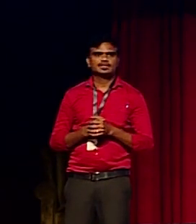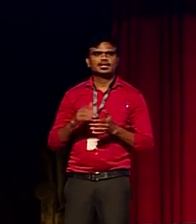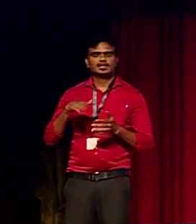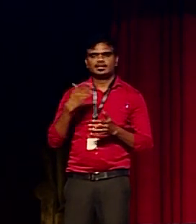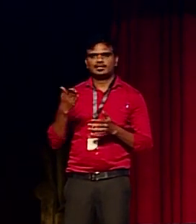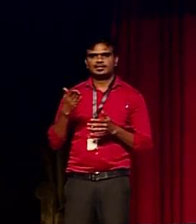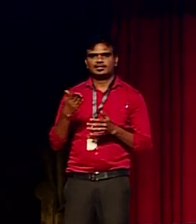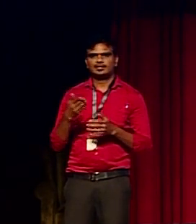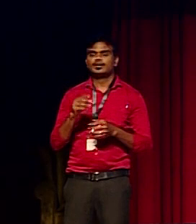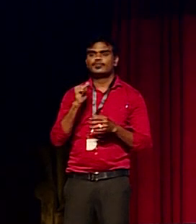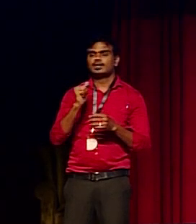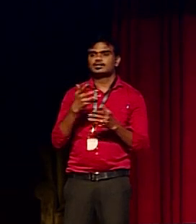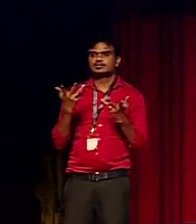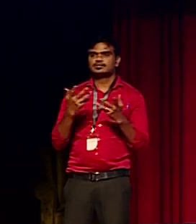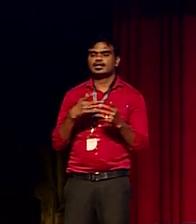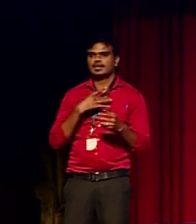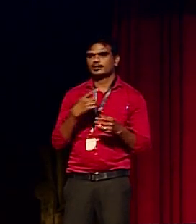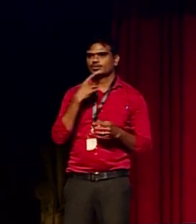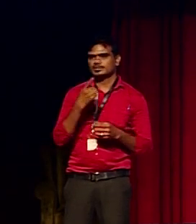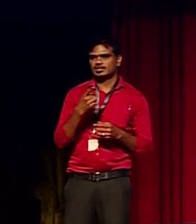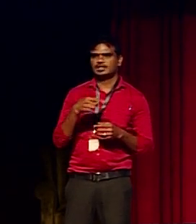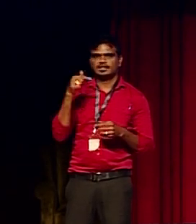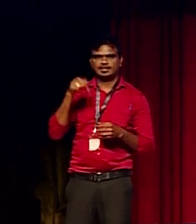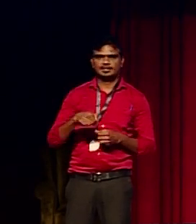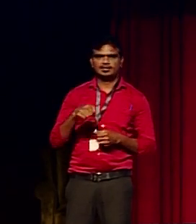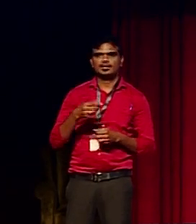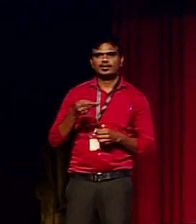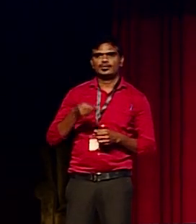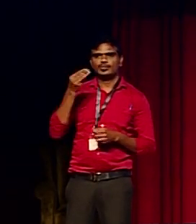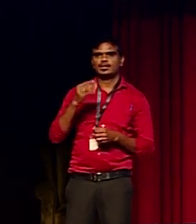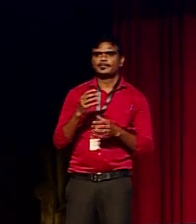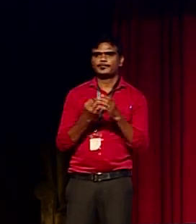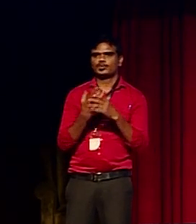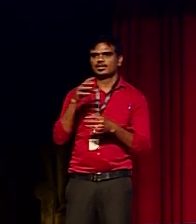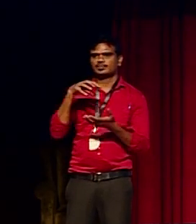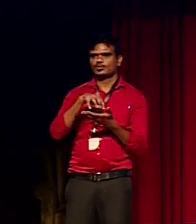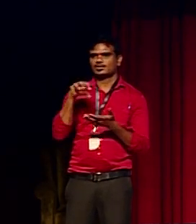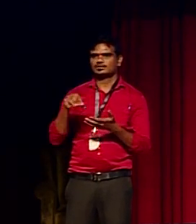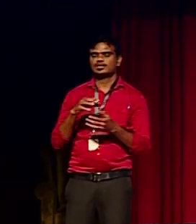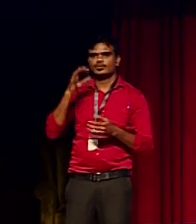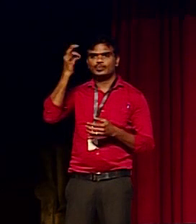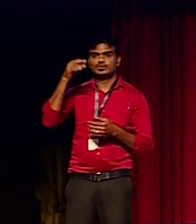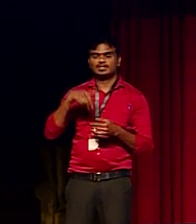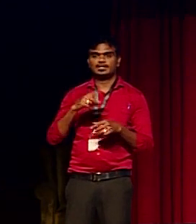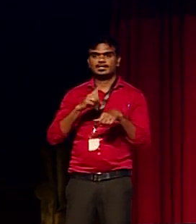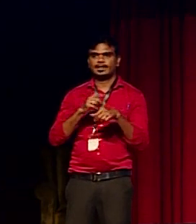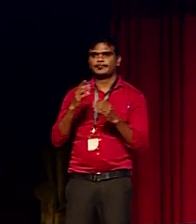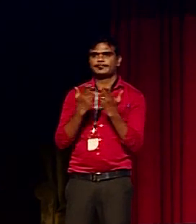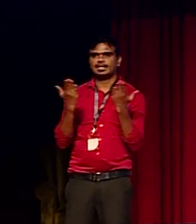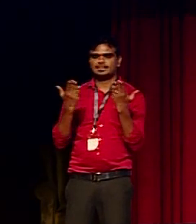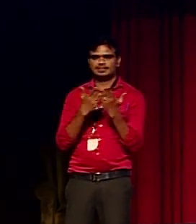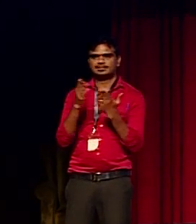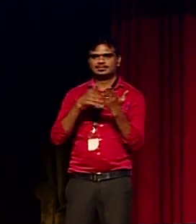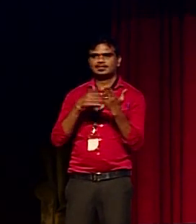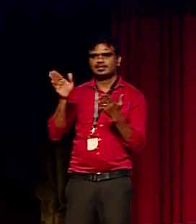and in all modesty, I would like to say that this is the only product featured in the Time magazine